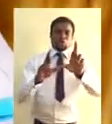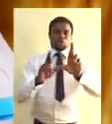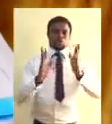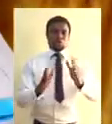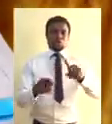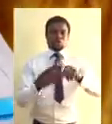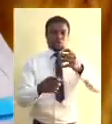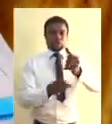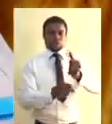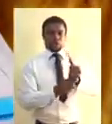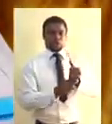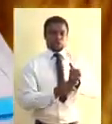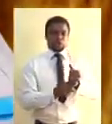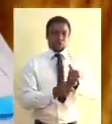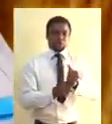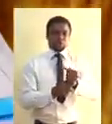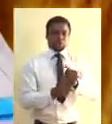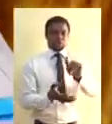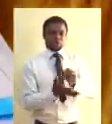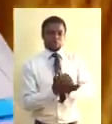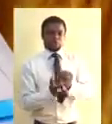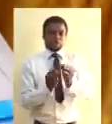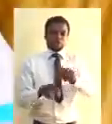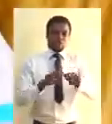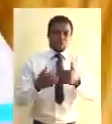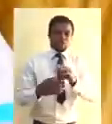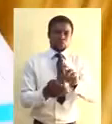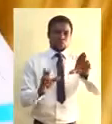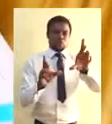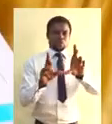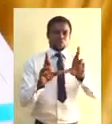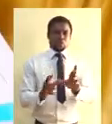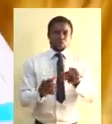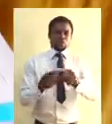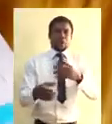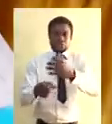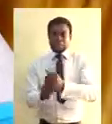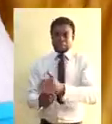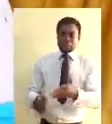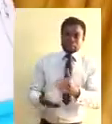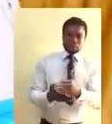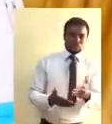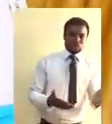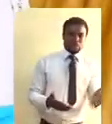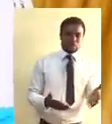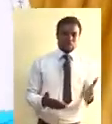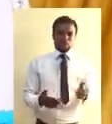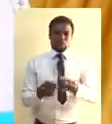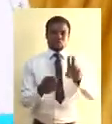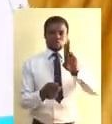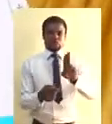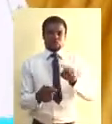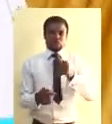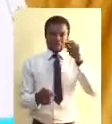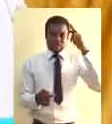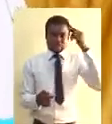that. So in case you don't have a ruler around you, you can improvise. I'm going to slant this side. The reason I'm